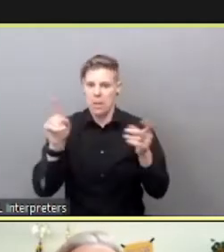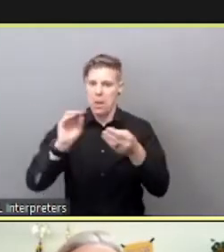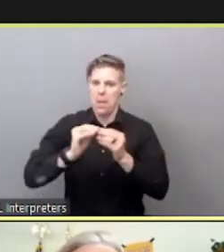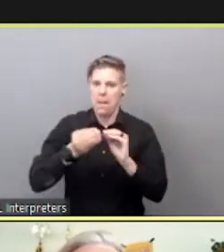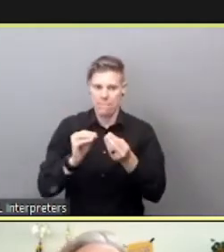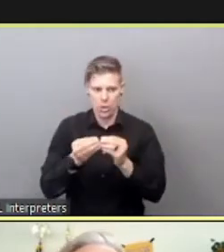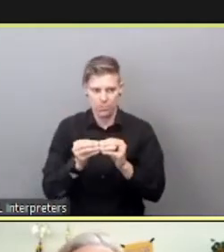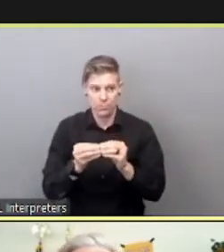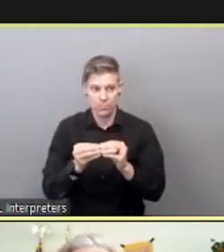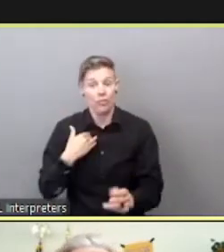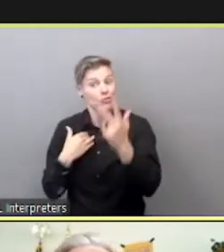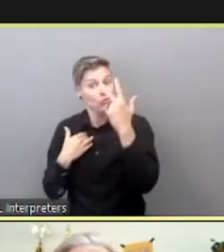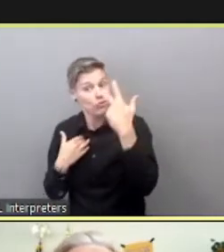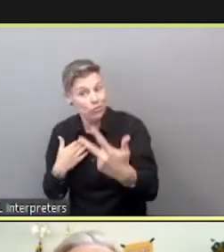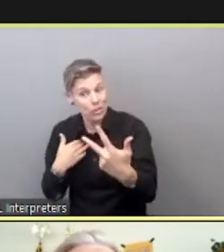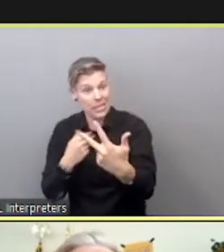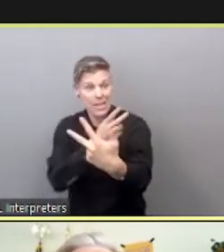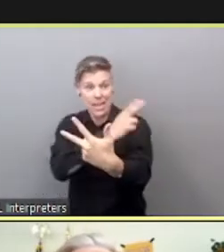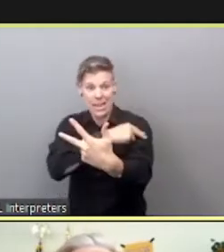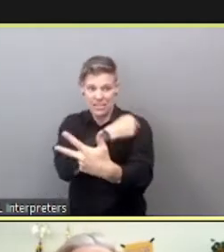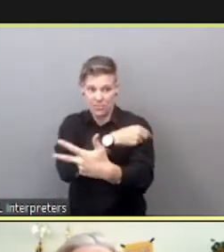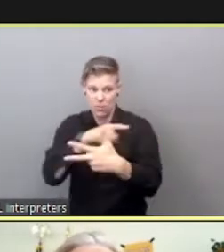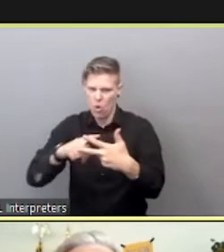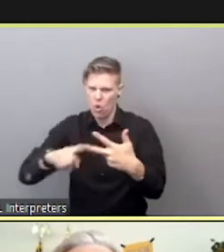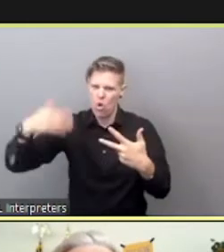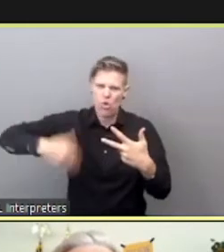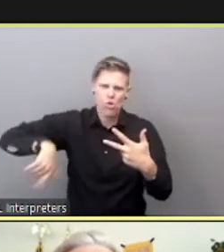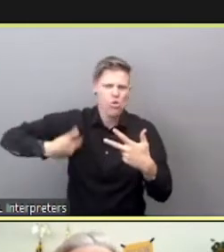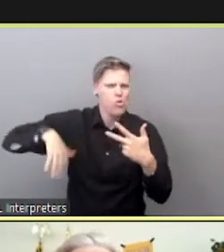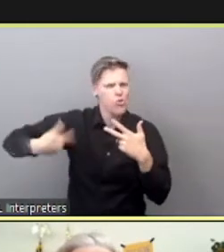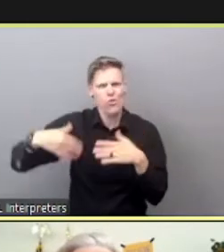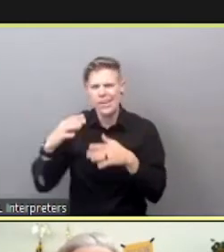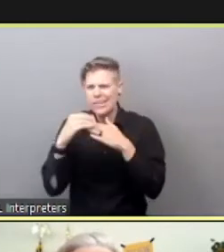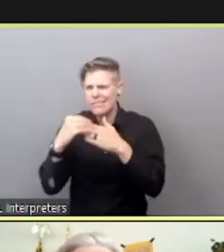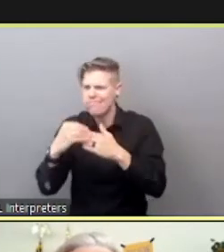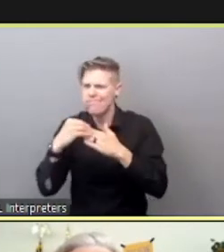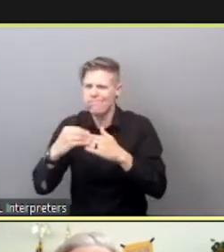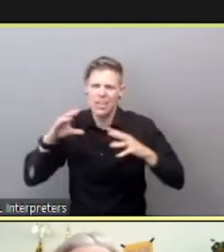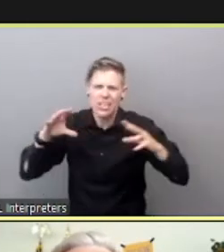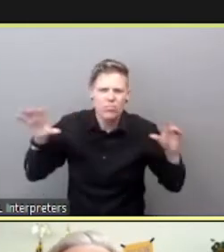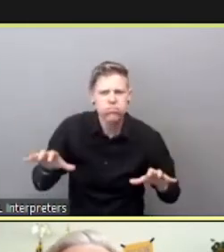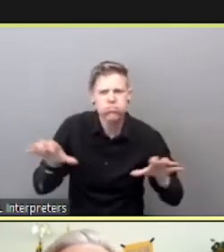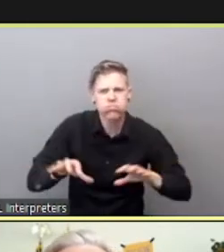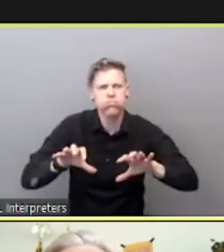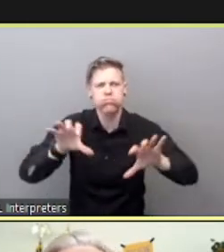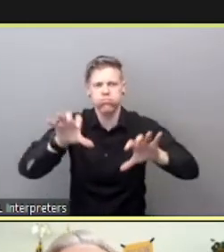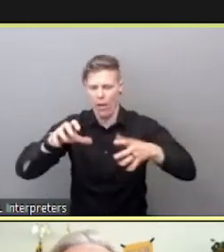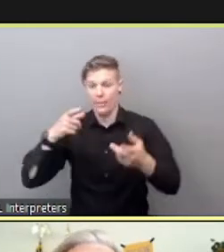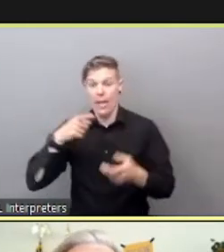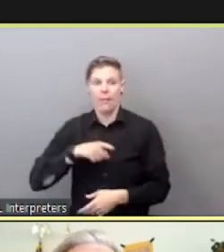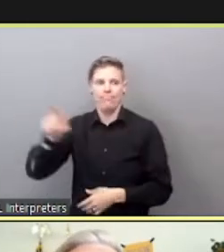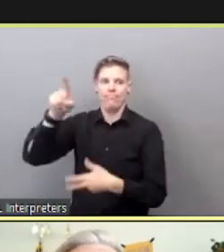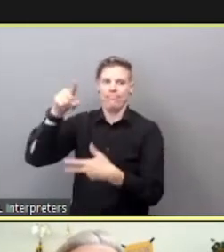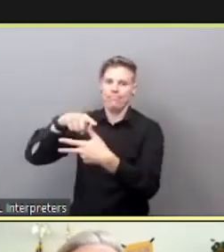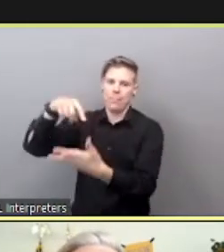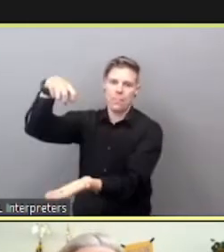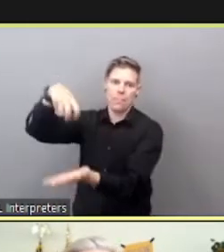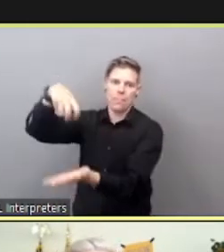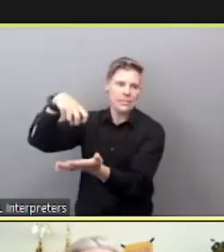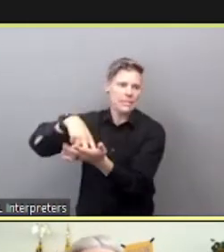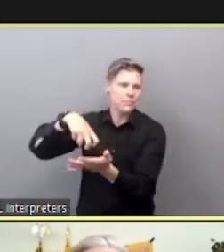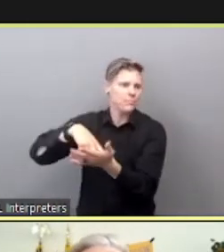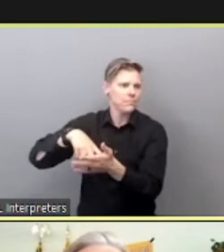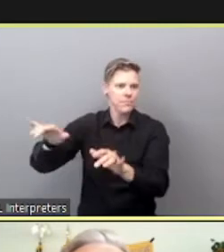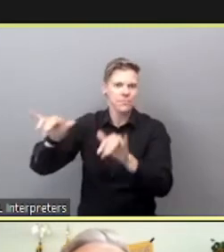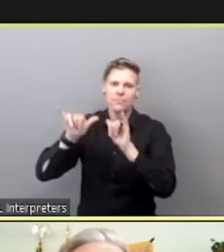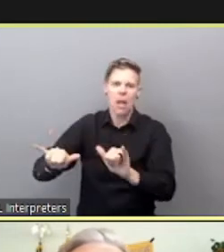really been leading the state. Presbyterian, it's their whole healthcare system, and there's a whole team of people